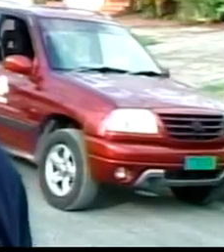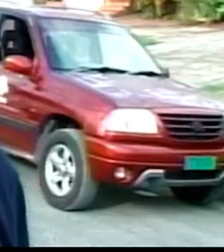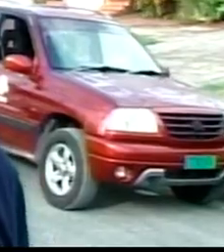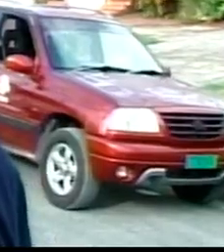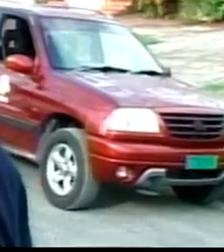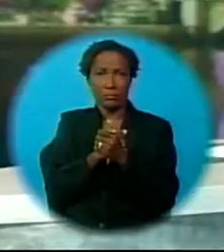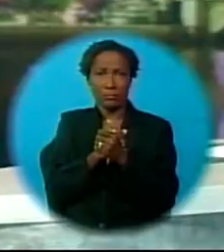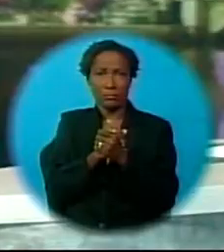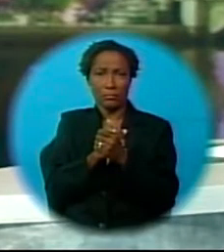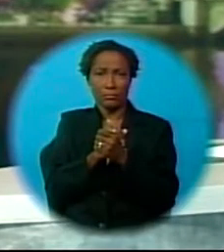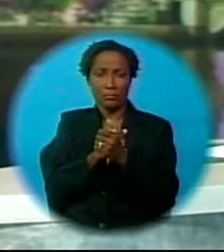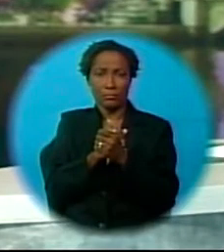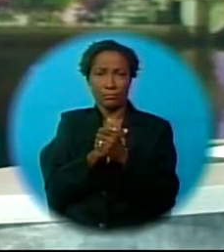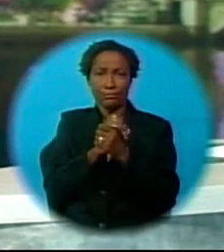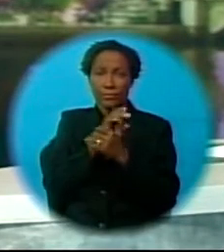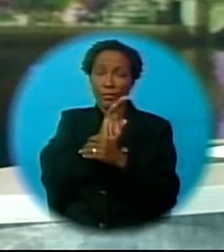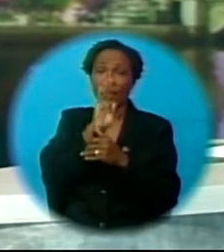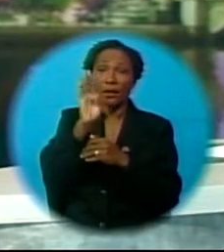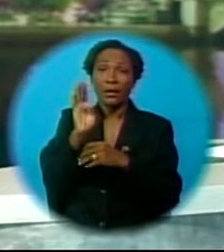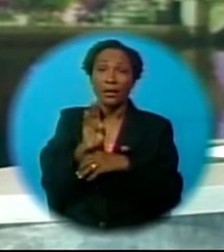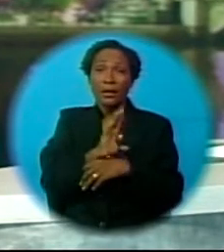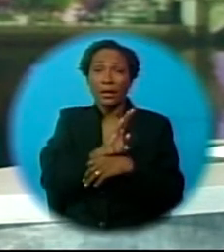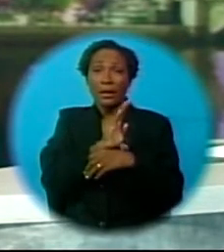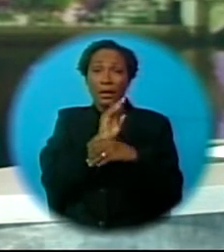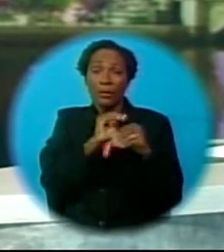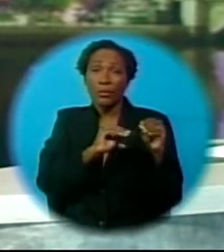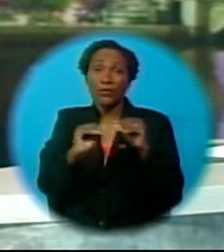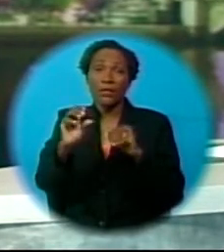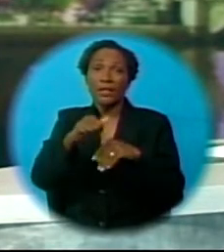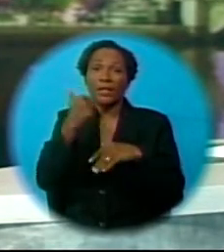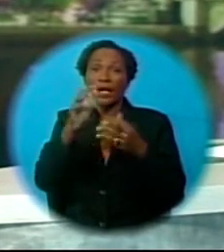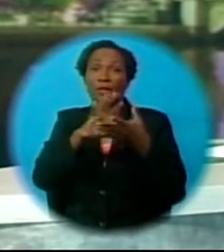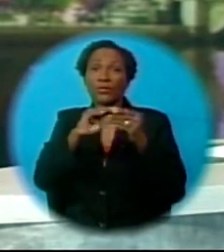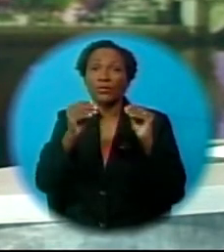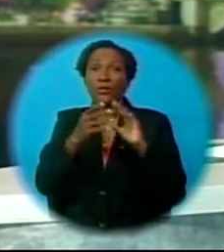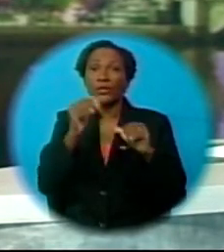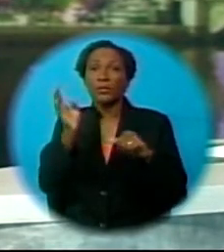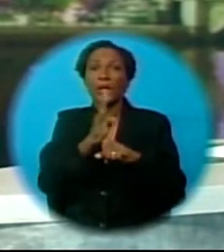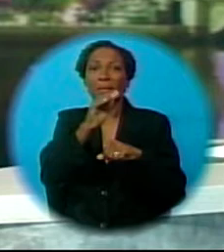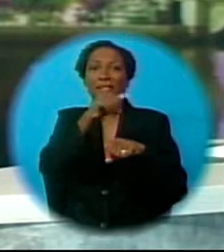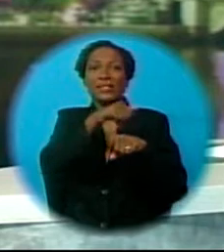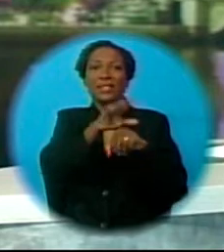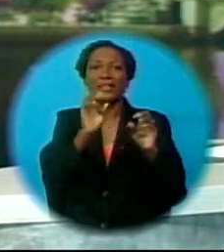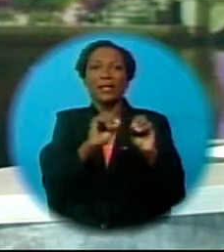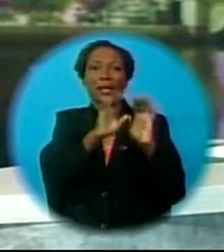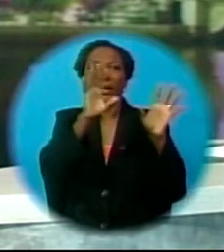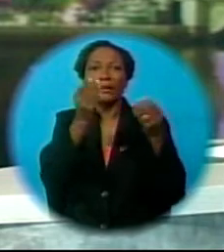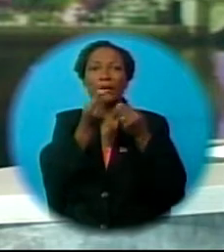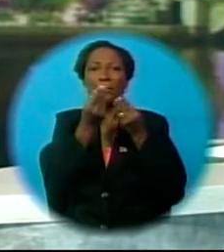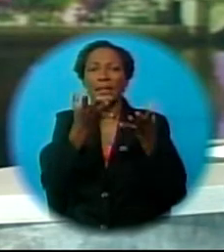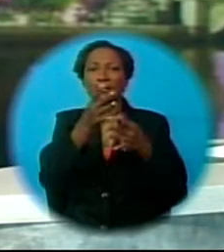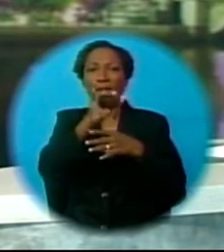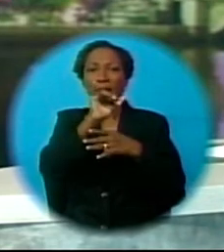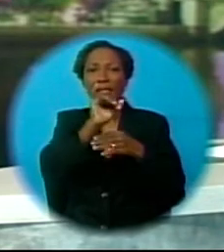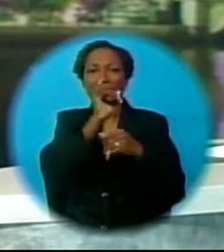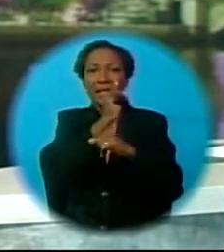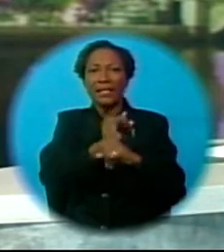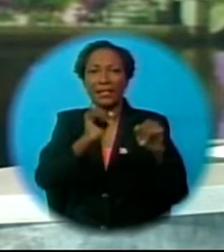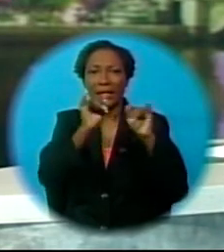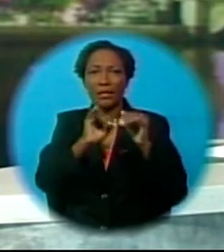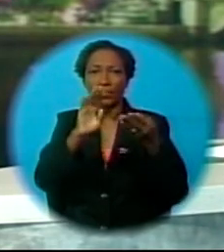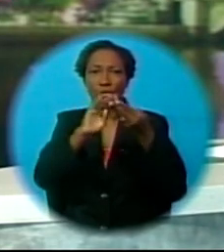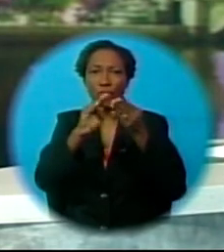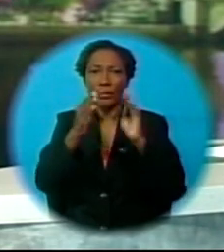neighborhood. Well, moving on to other stories now. Barbados is sending a clear message to the international community